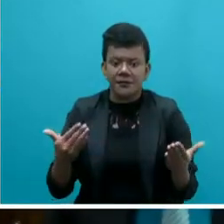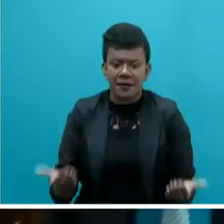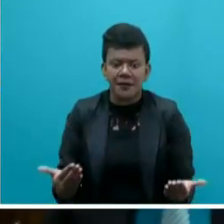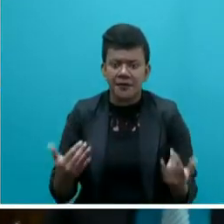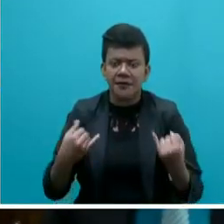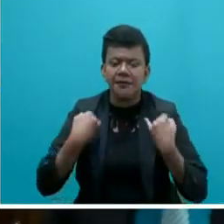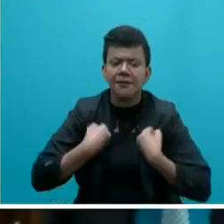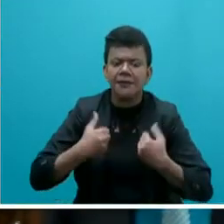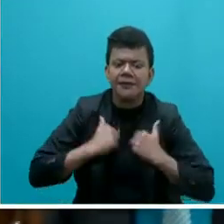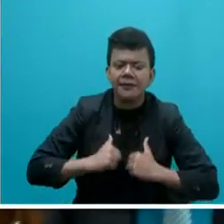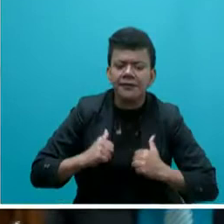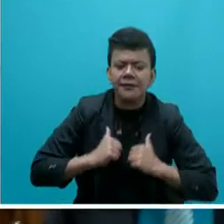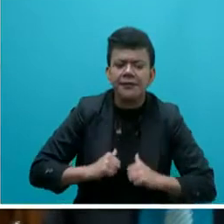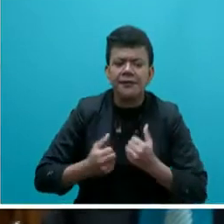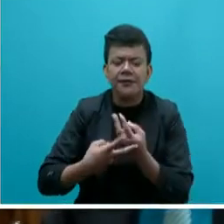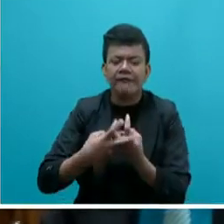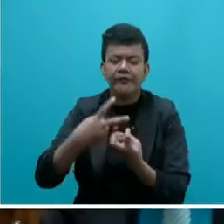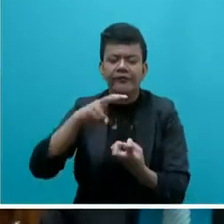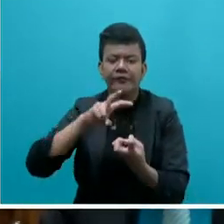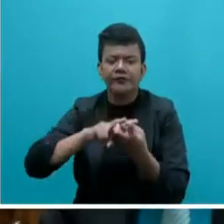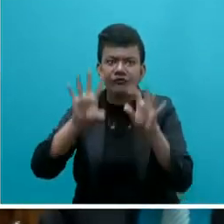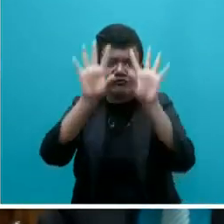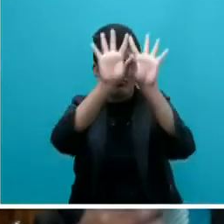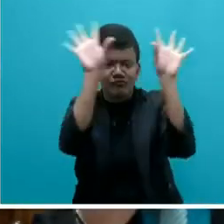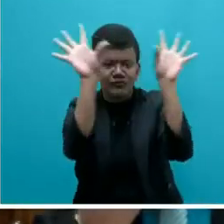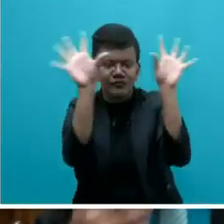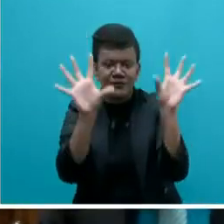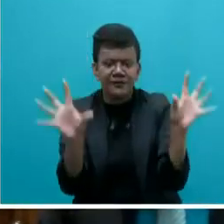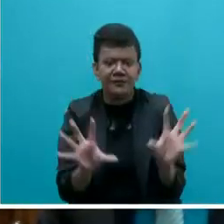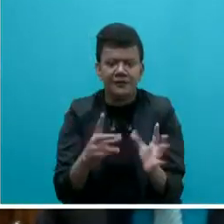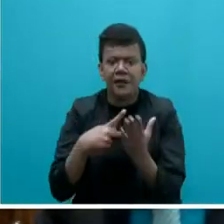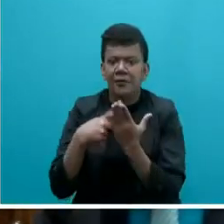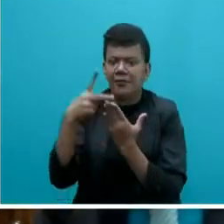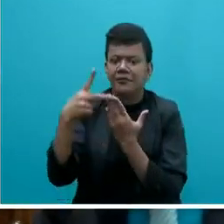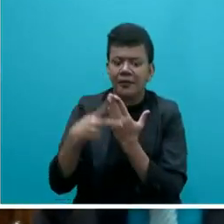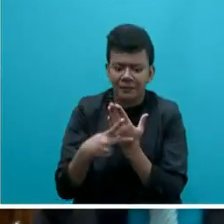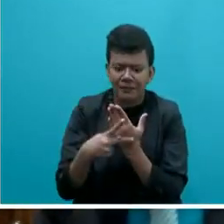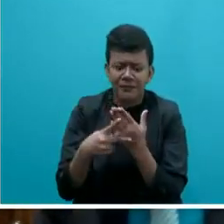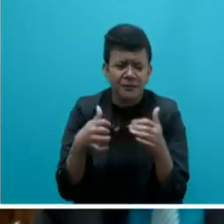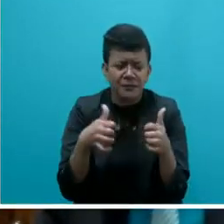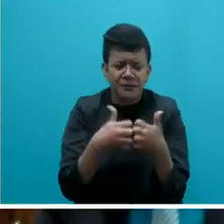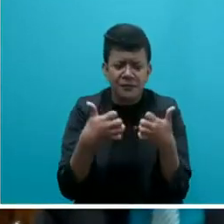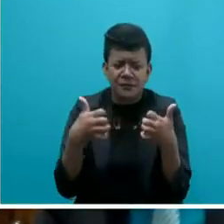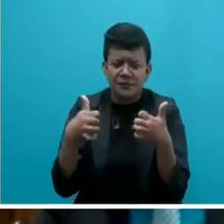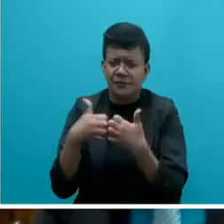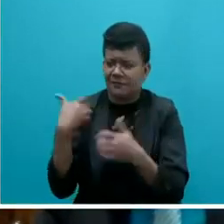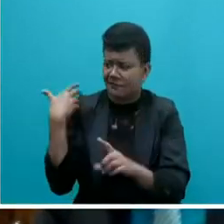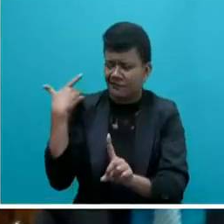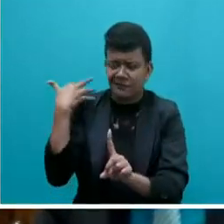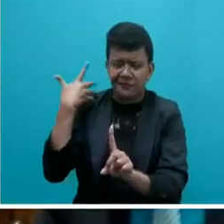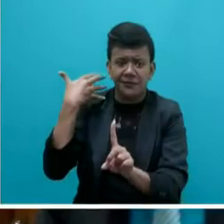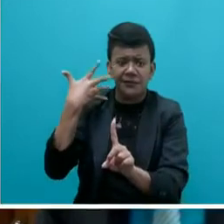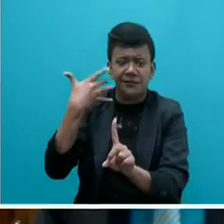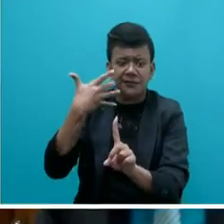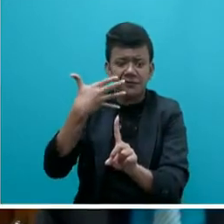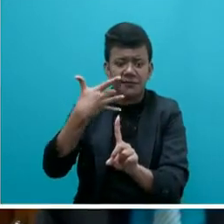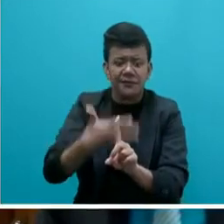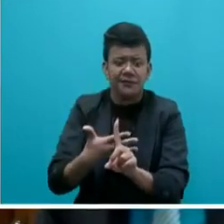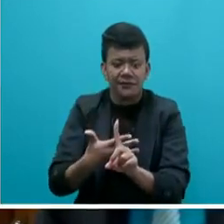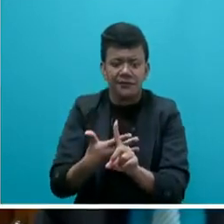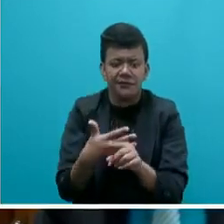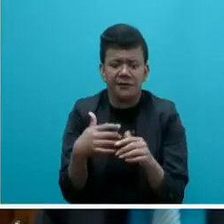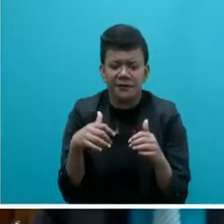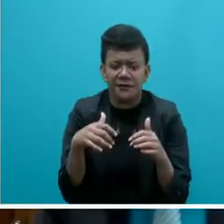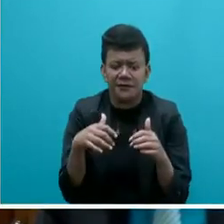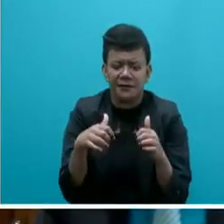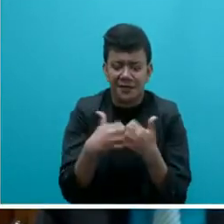year. Orchards have played an important role in communities for many centuries, providing a focal point, a gathering place, and a place where people